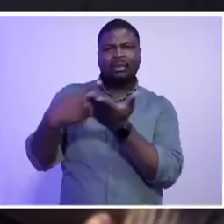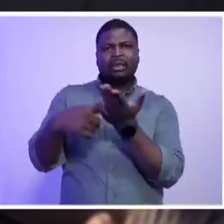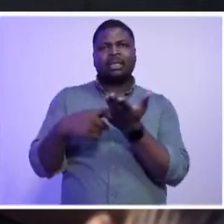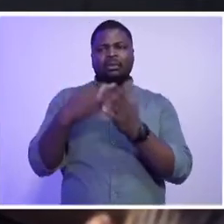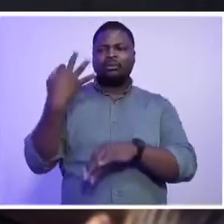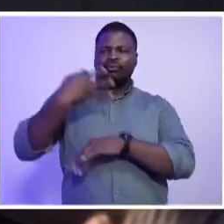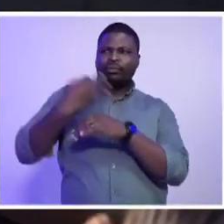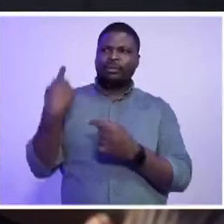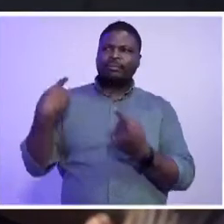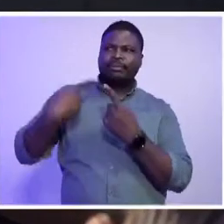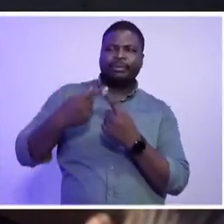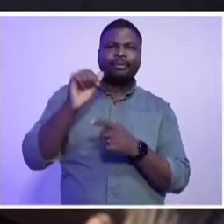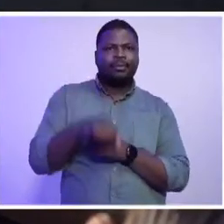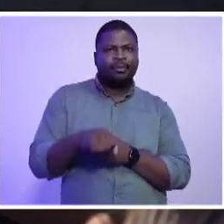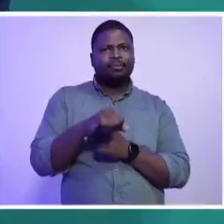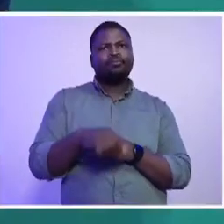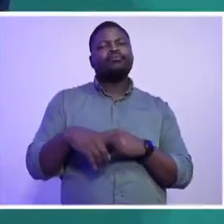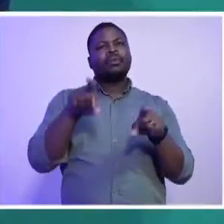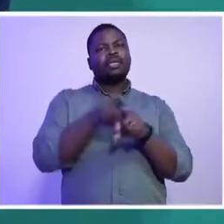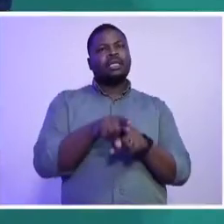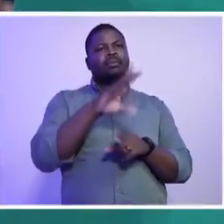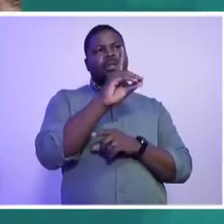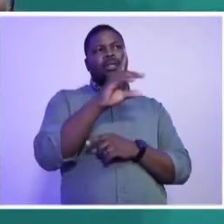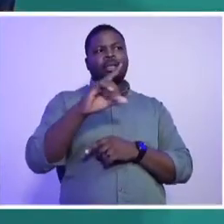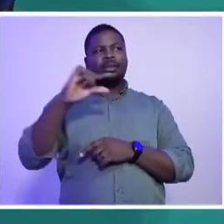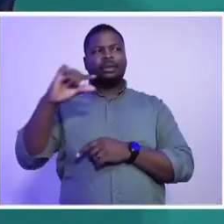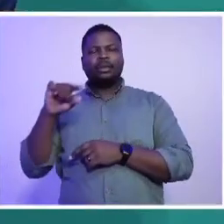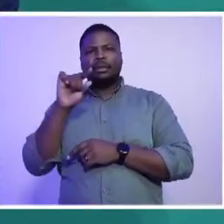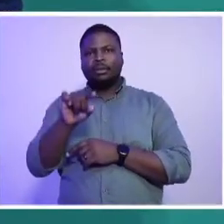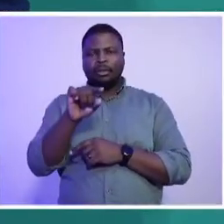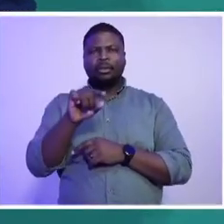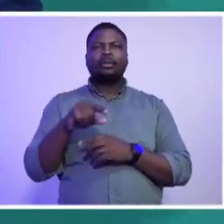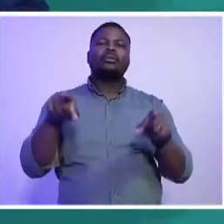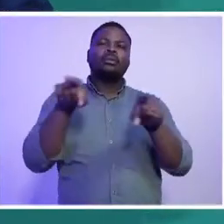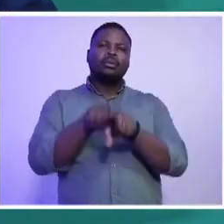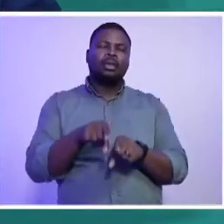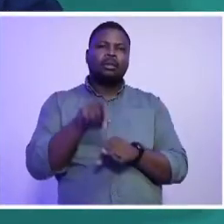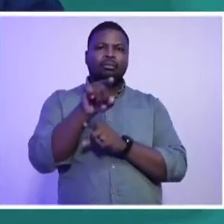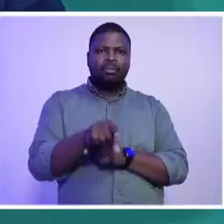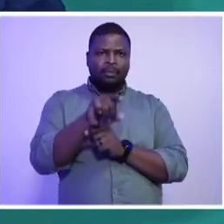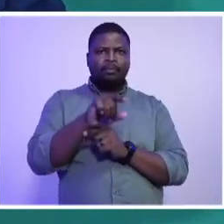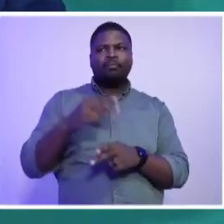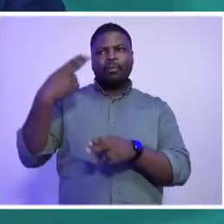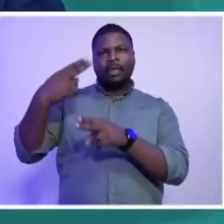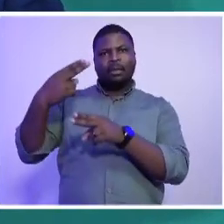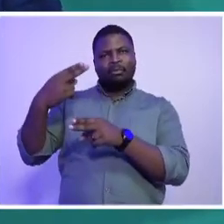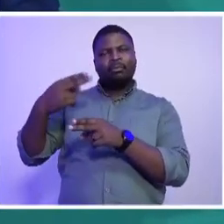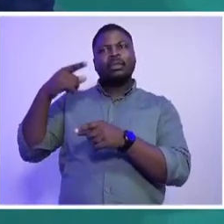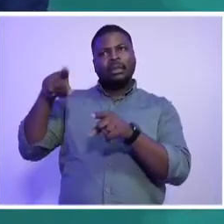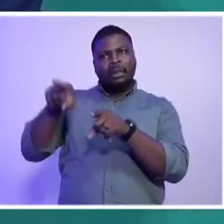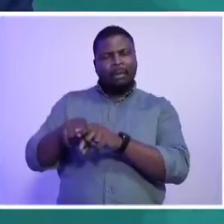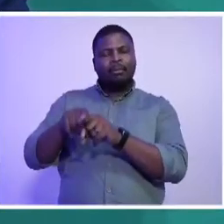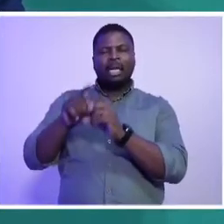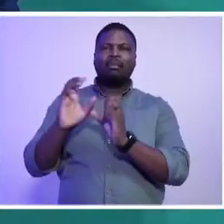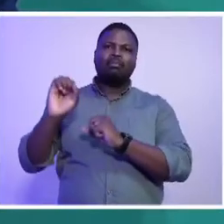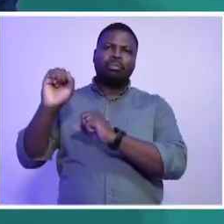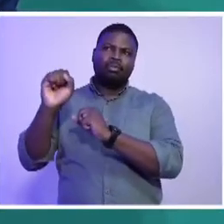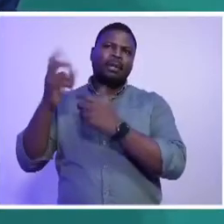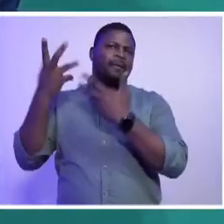3 days. And I think DDG Sarache just put the final stamp on it this afternoon.